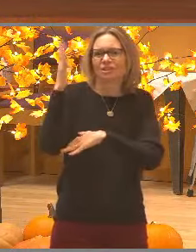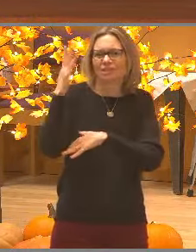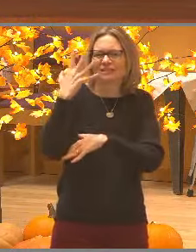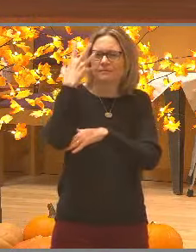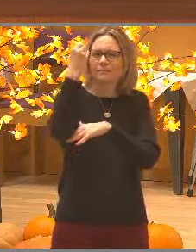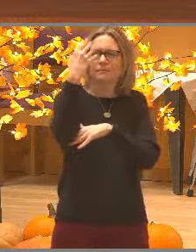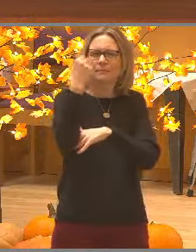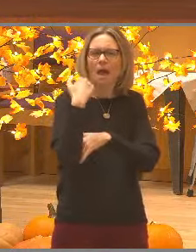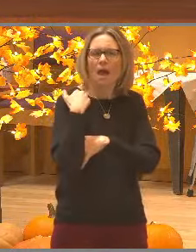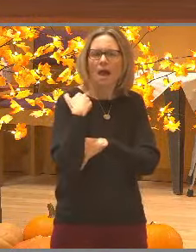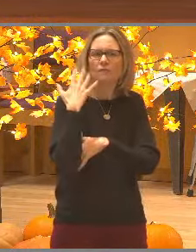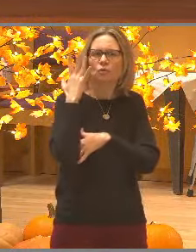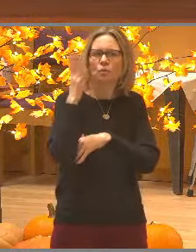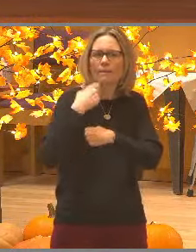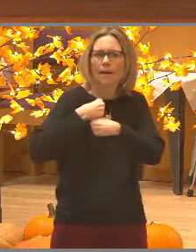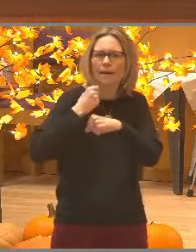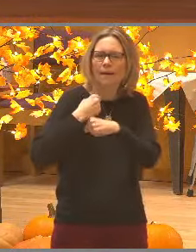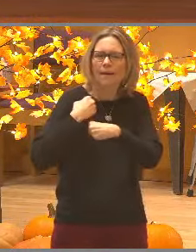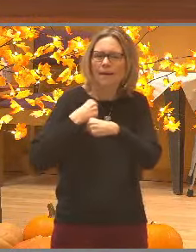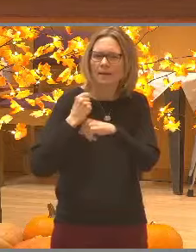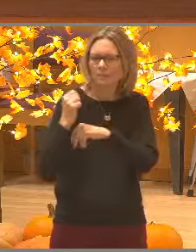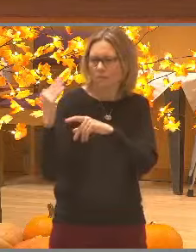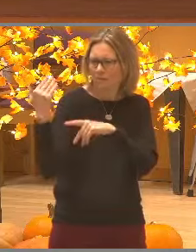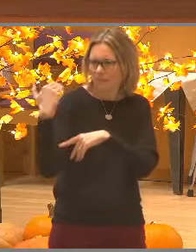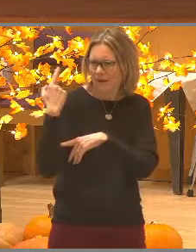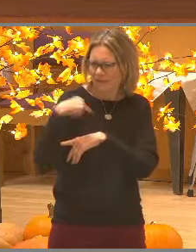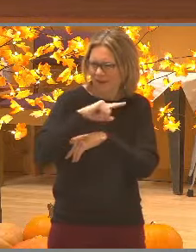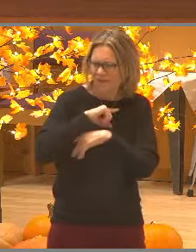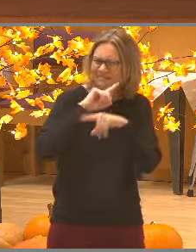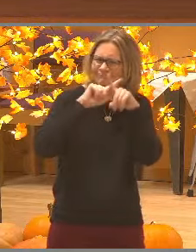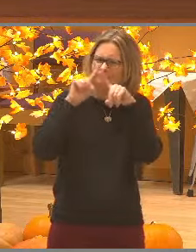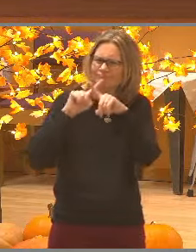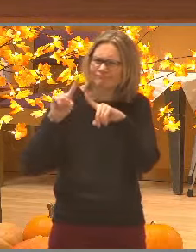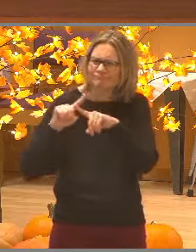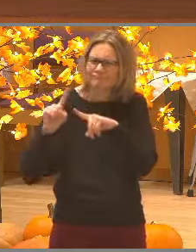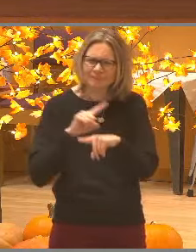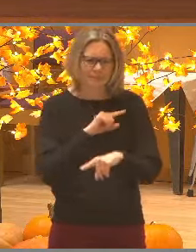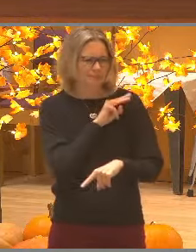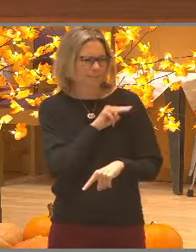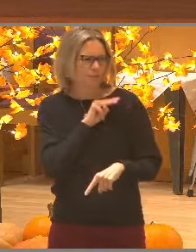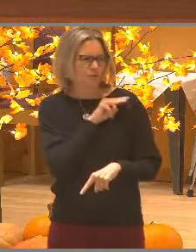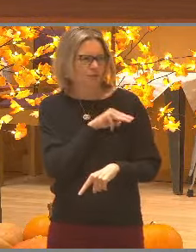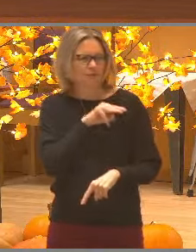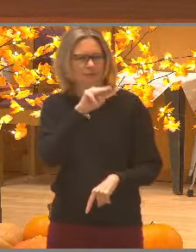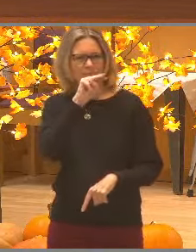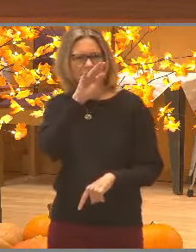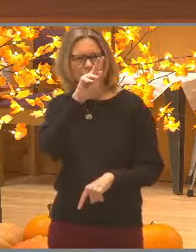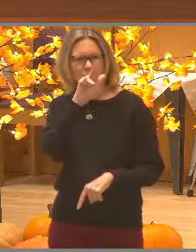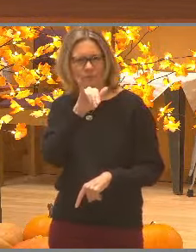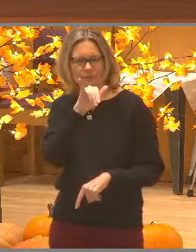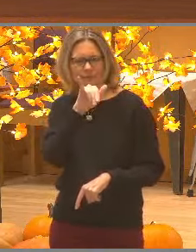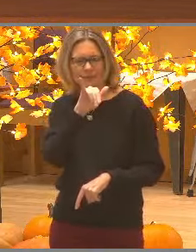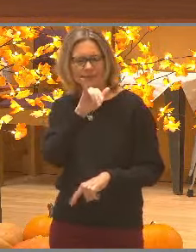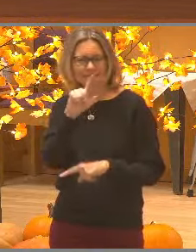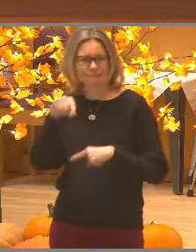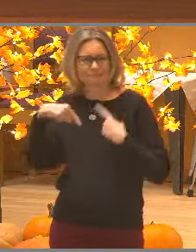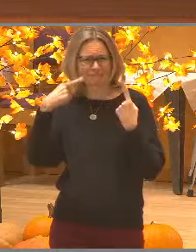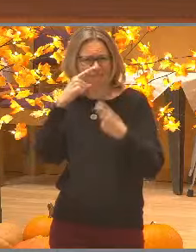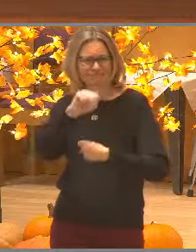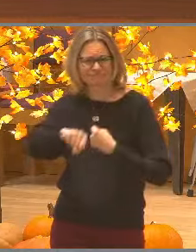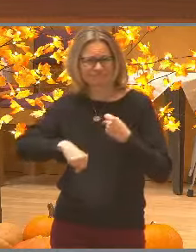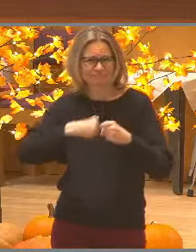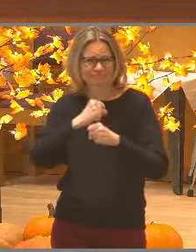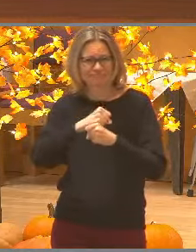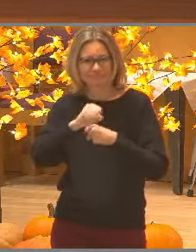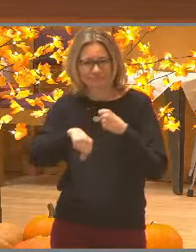narthex, that reminds us of all the ministries that, as John said, have been brought through the years of life and ministry